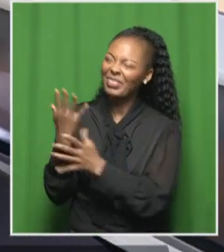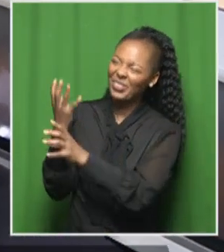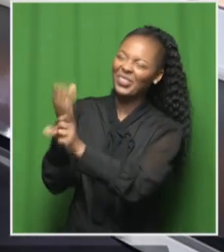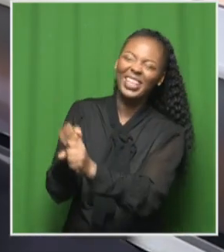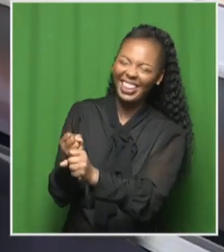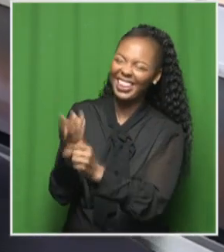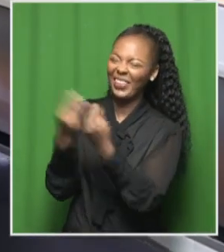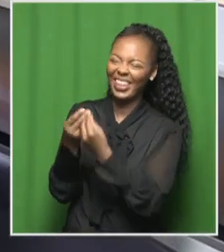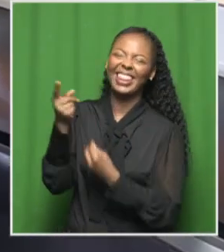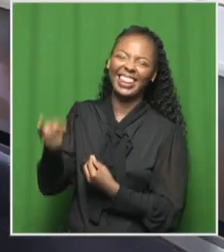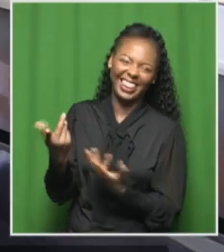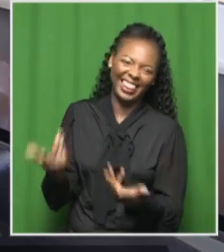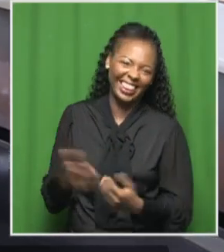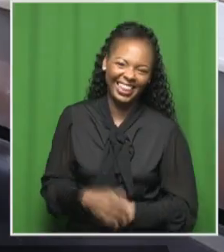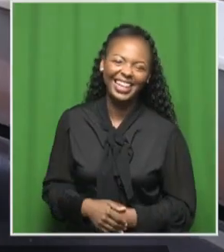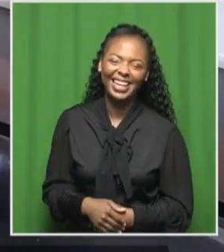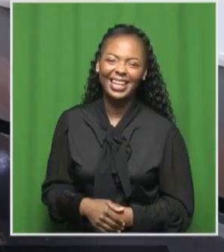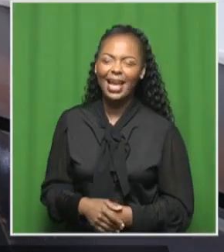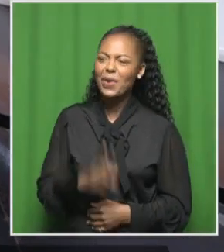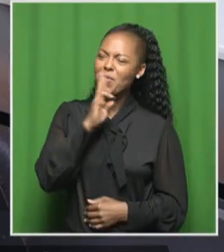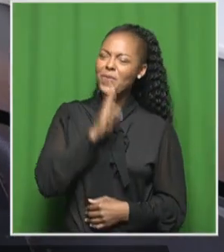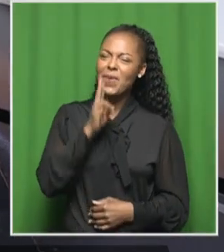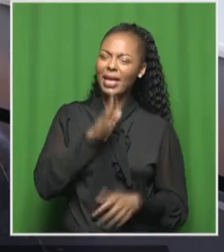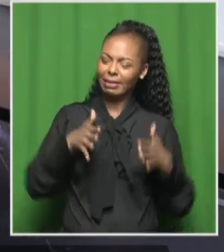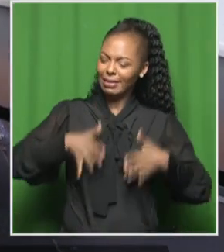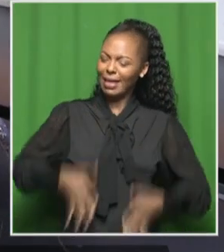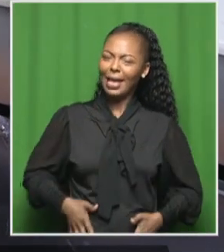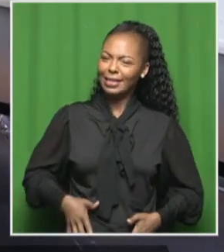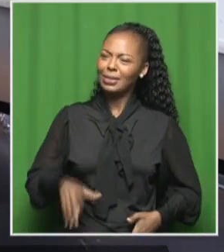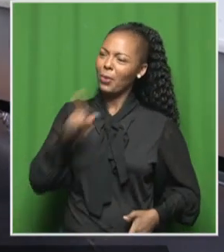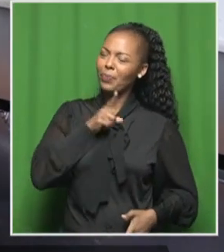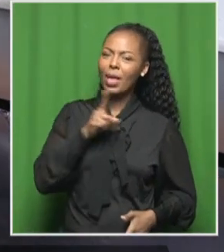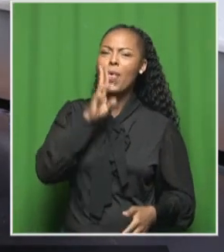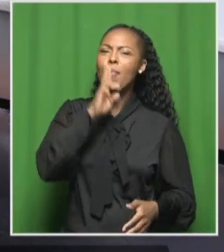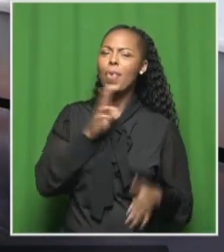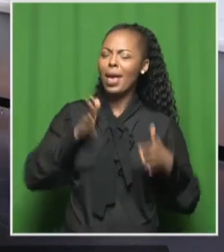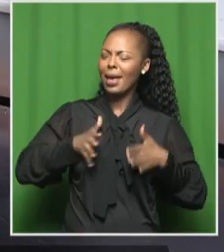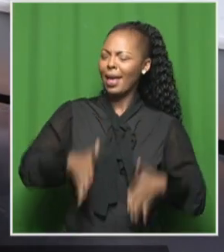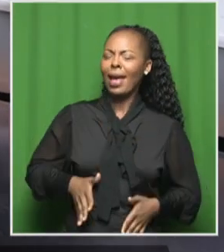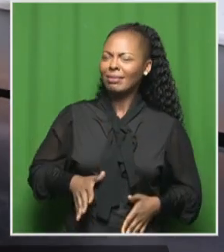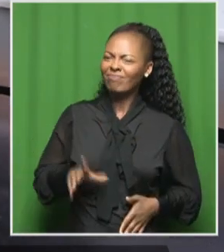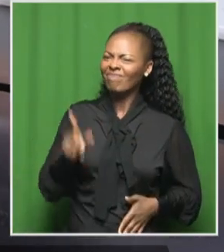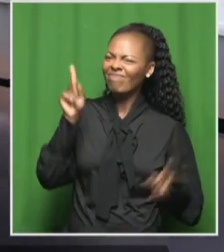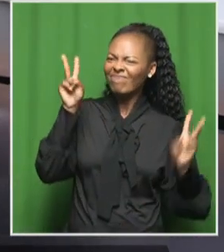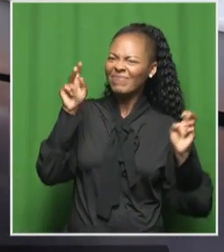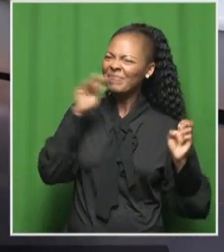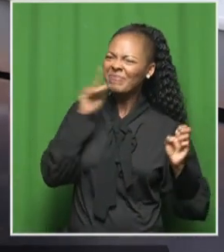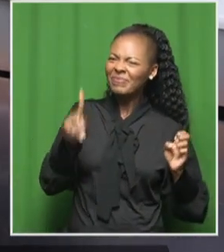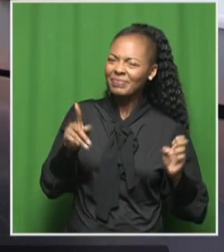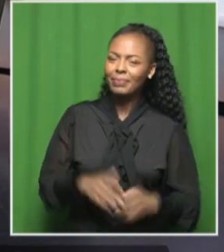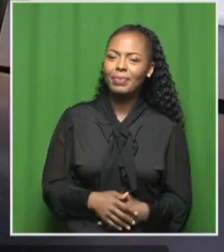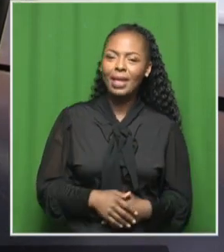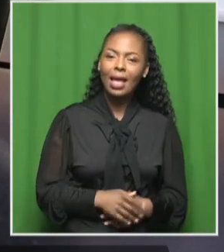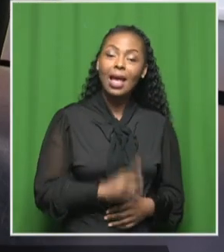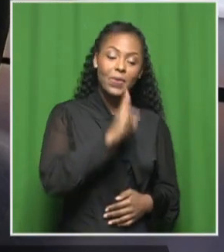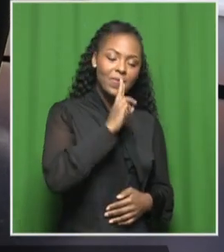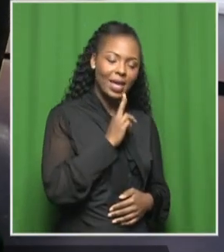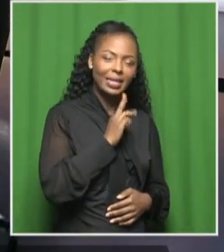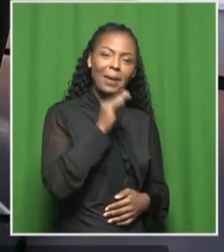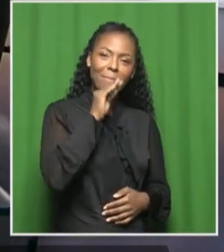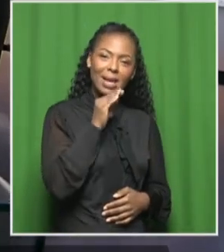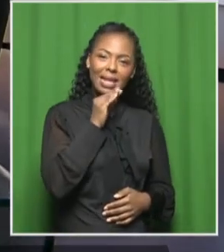definitely coming. What's with the red dress? I'm sorry? What's the red dress? Well, red represents love to me, and